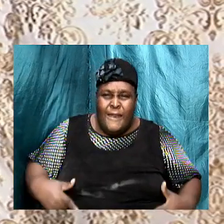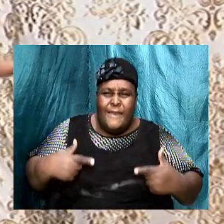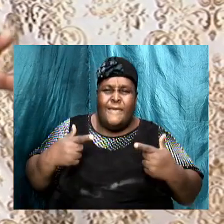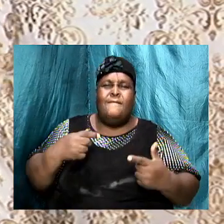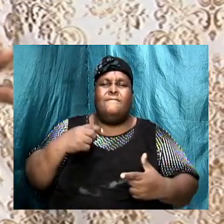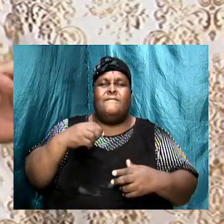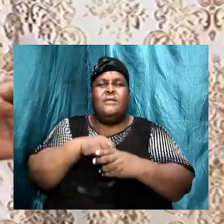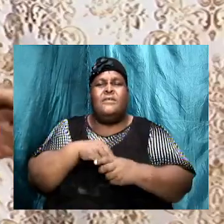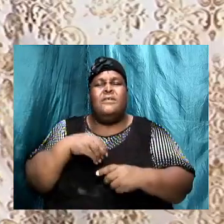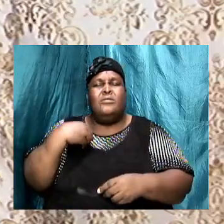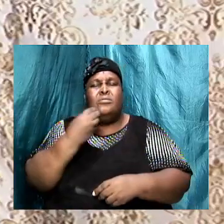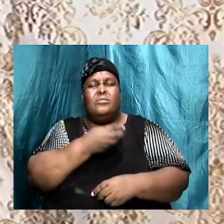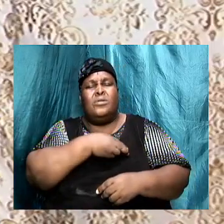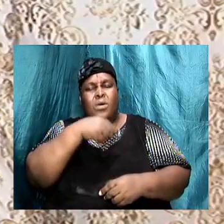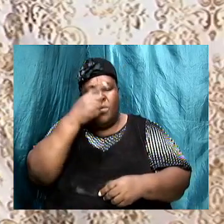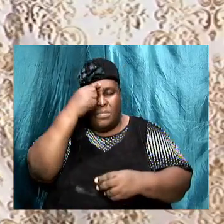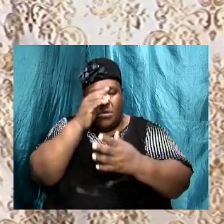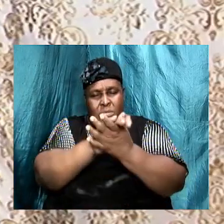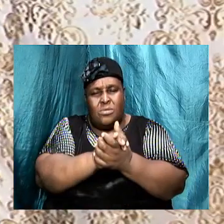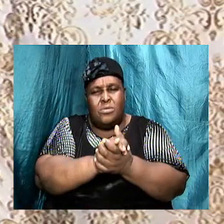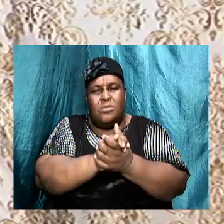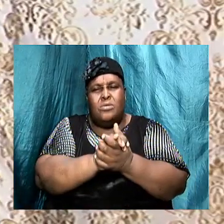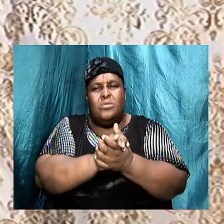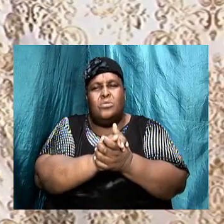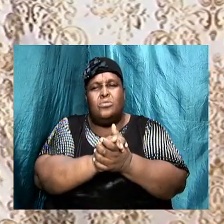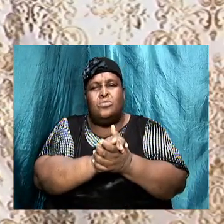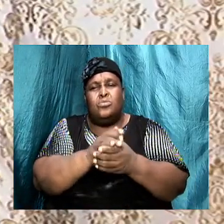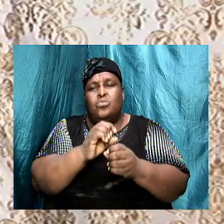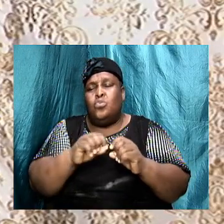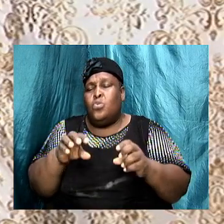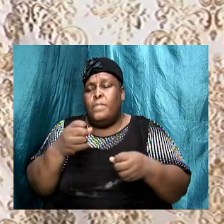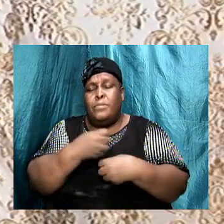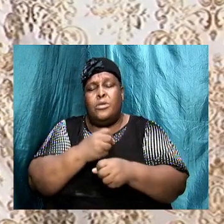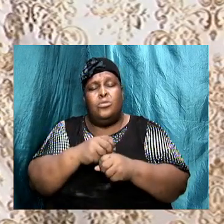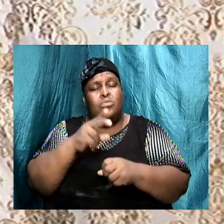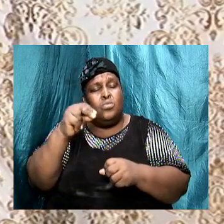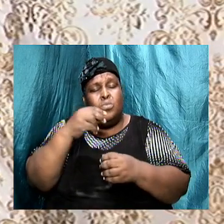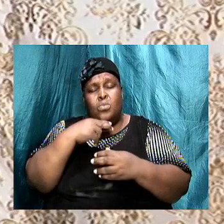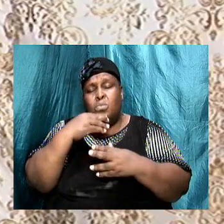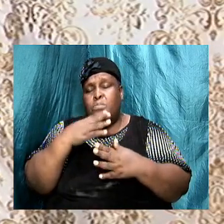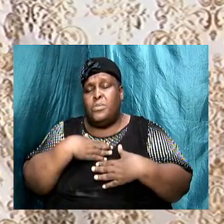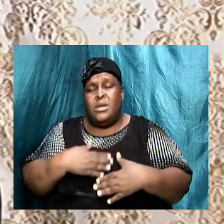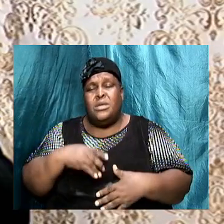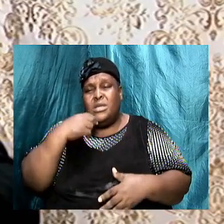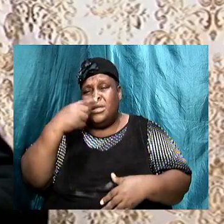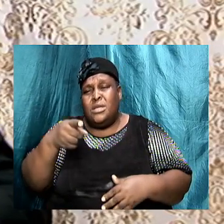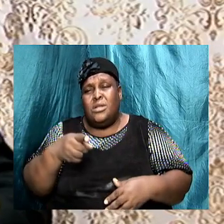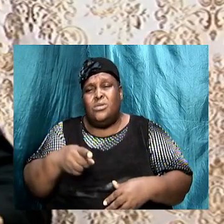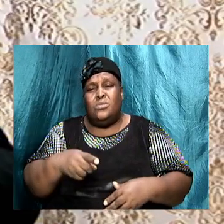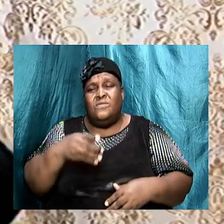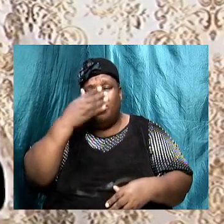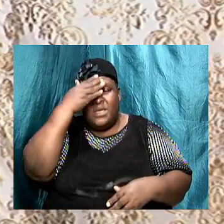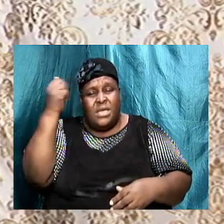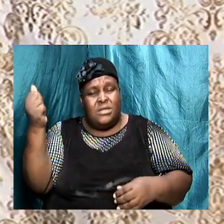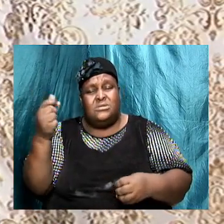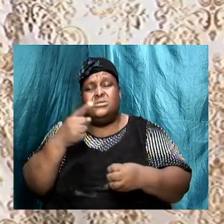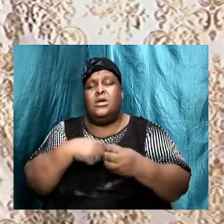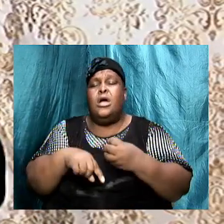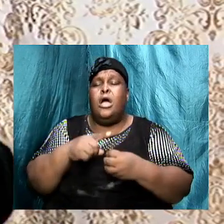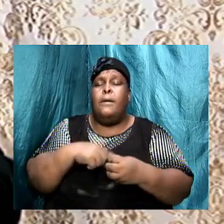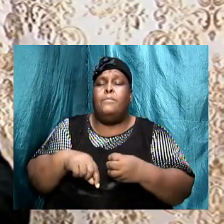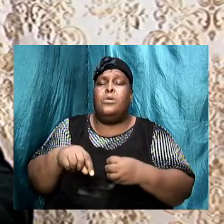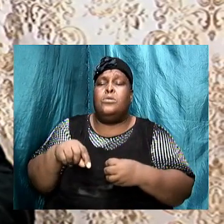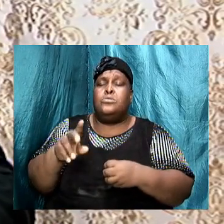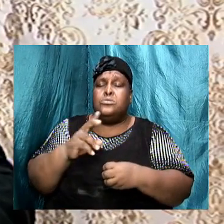Don't let anyone tell you to put your doctrine aside. The apostles, Jesus himself talk about it.